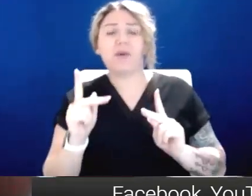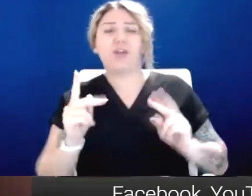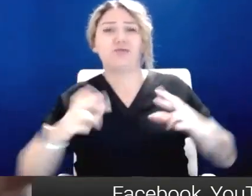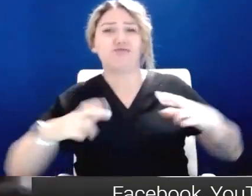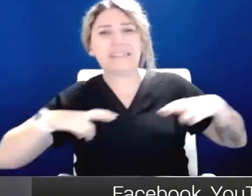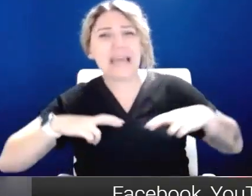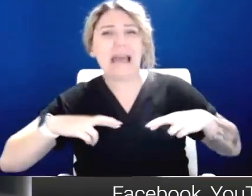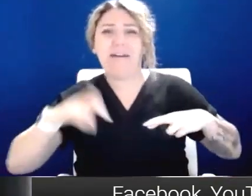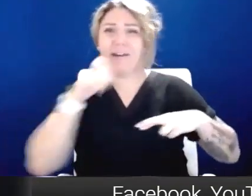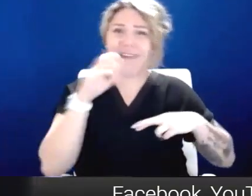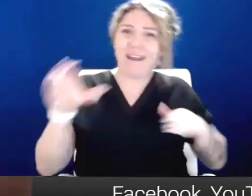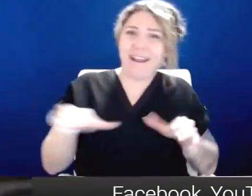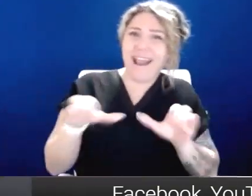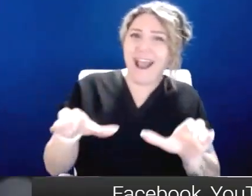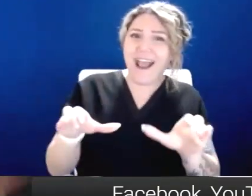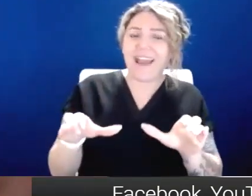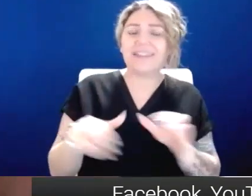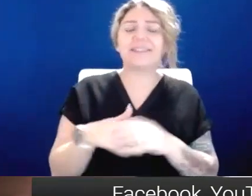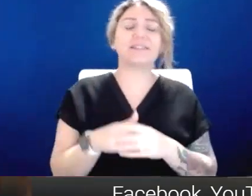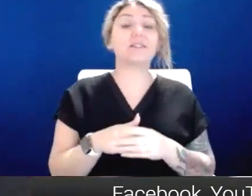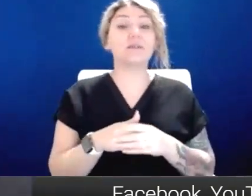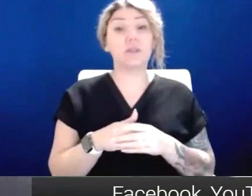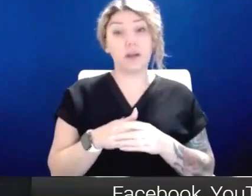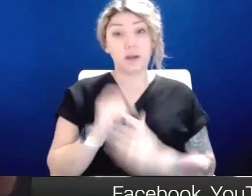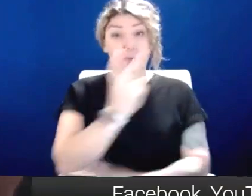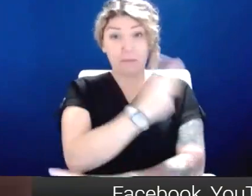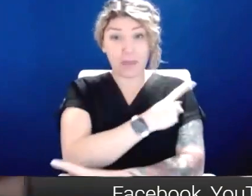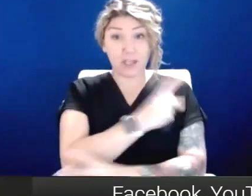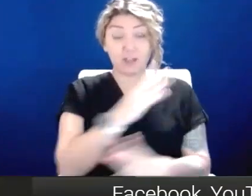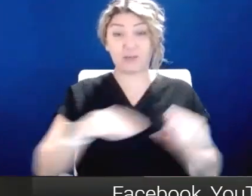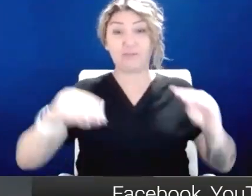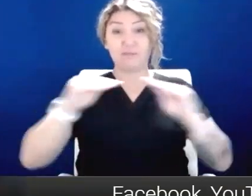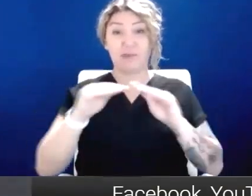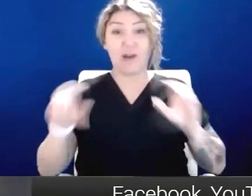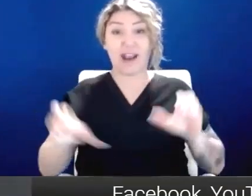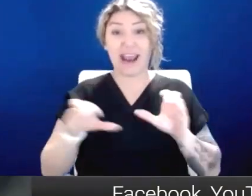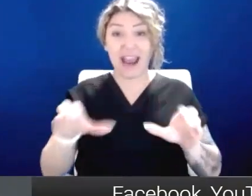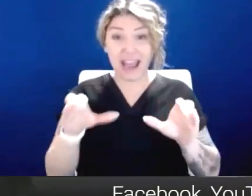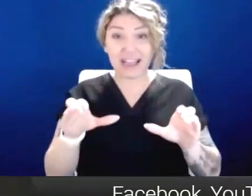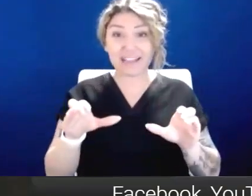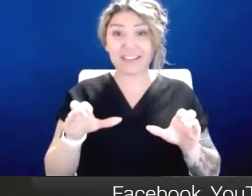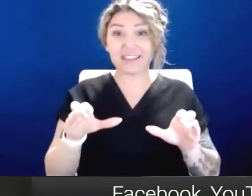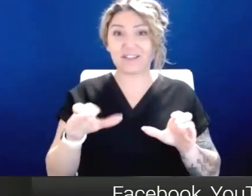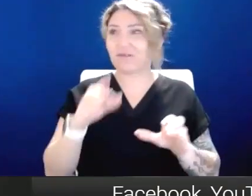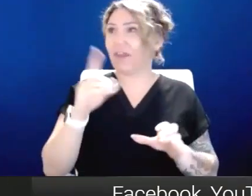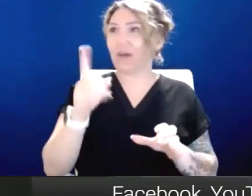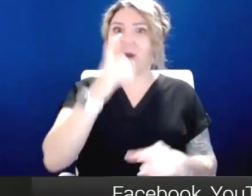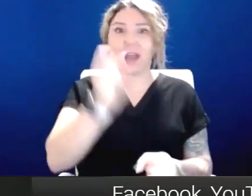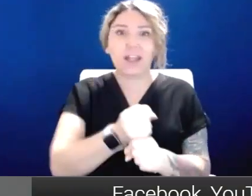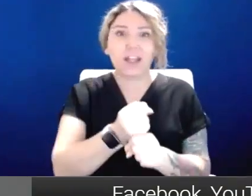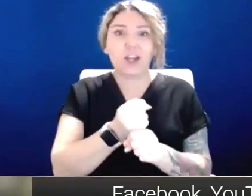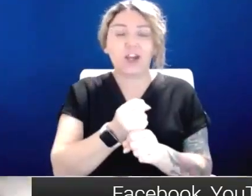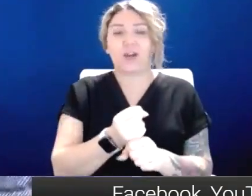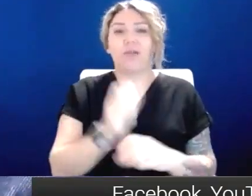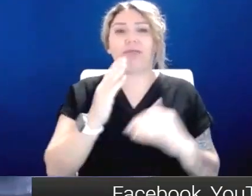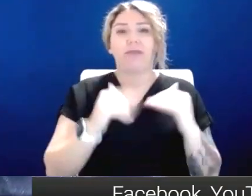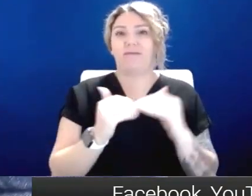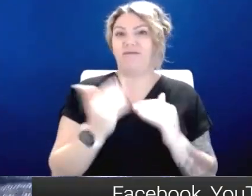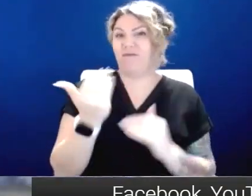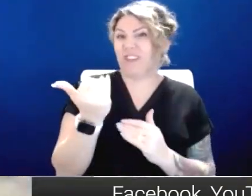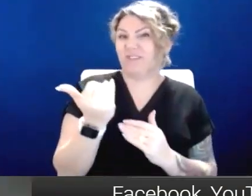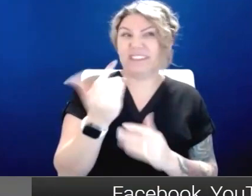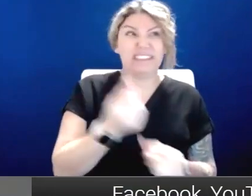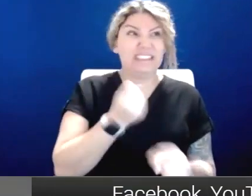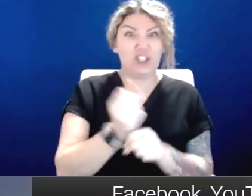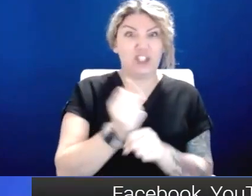active, and we know patients who are more active at time 1 year do much better 15, 20, 25 years